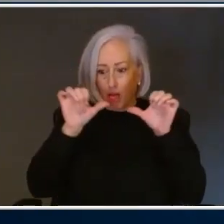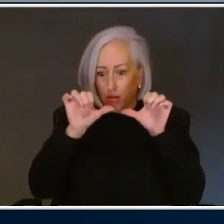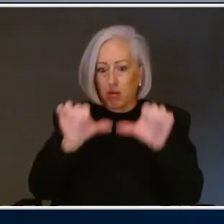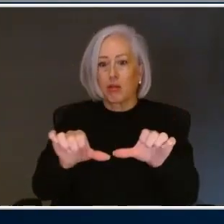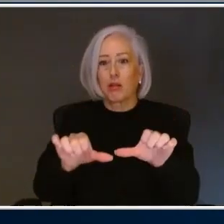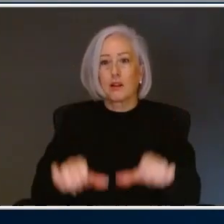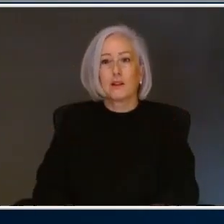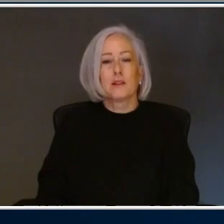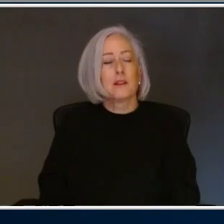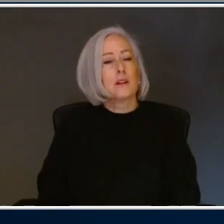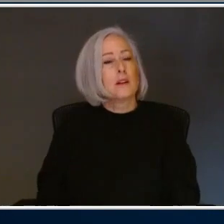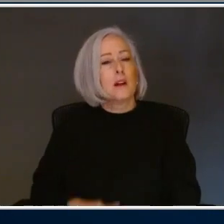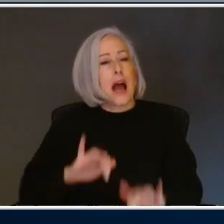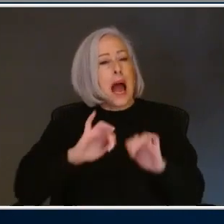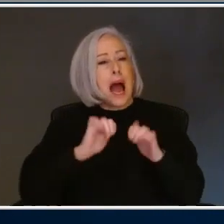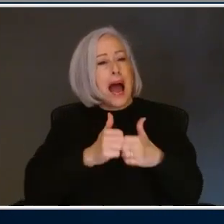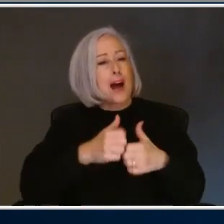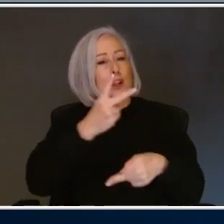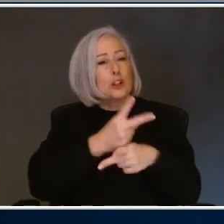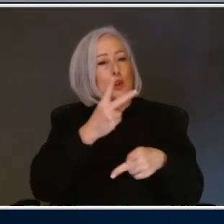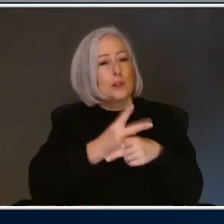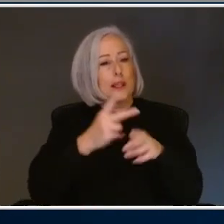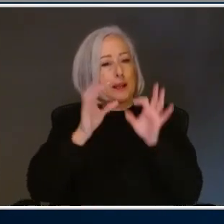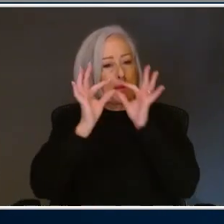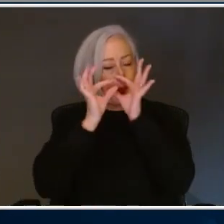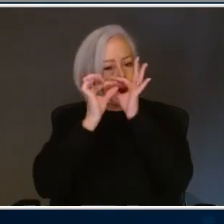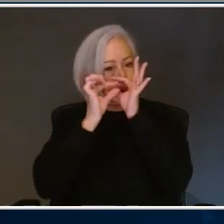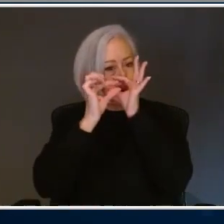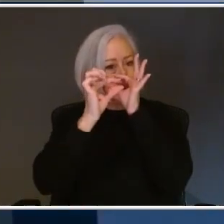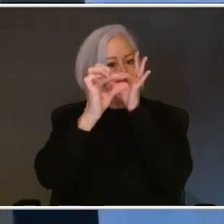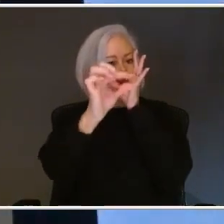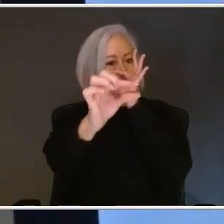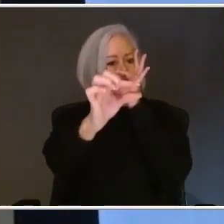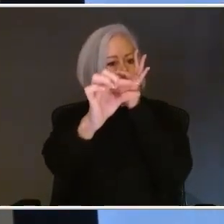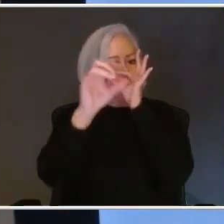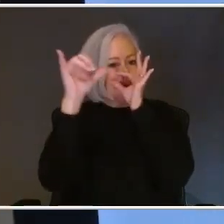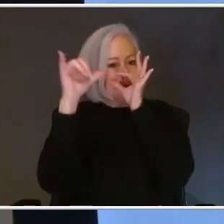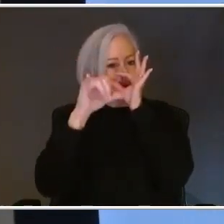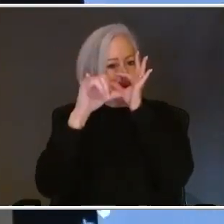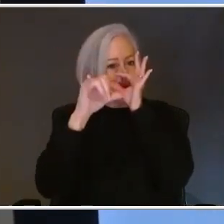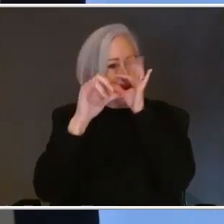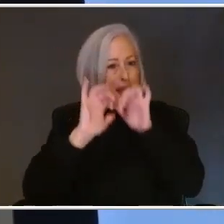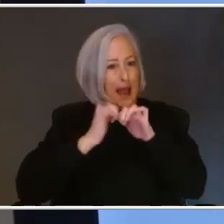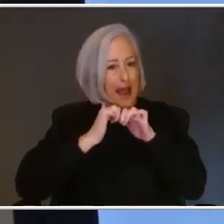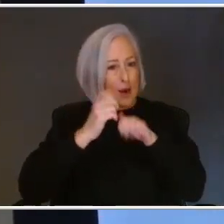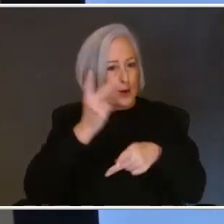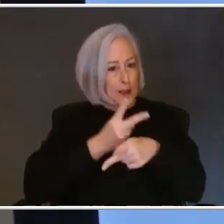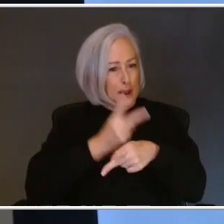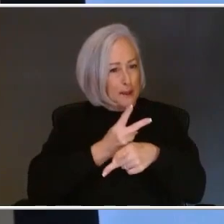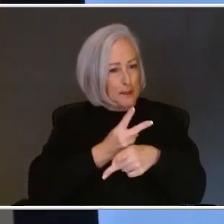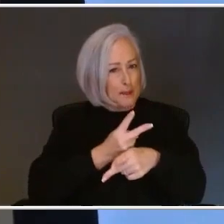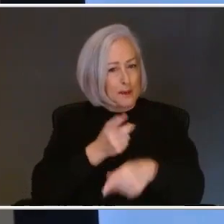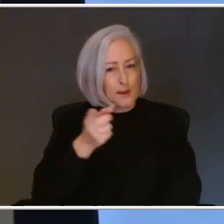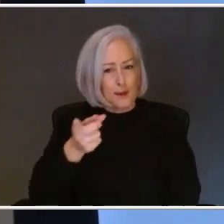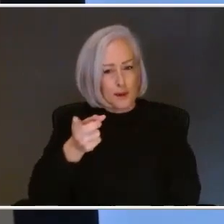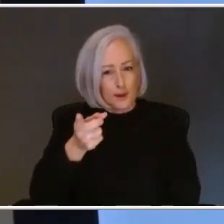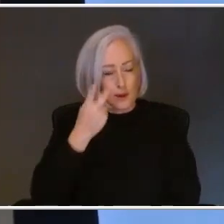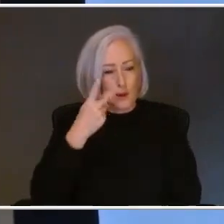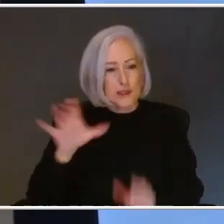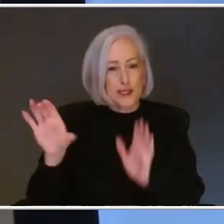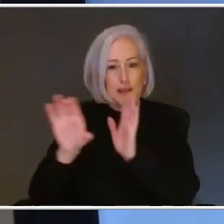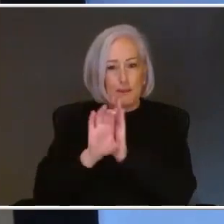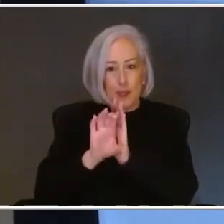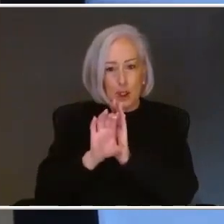we can, do we have the image of it, the image of it coming out of Xavier's head? There it is. So how did it helped that he